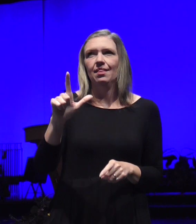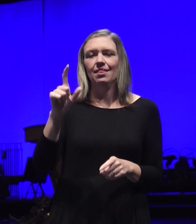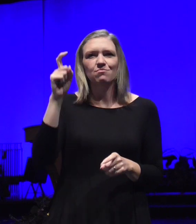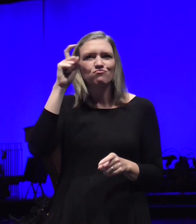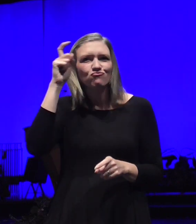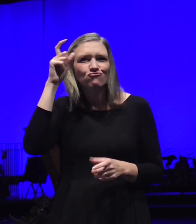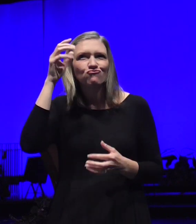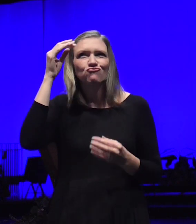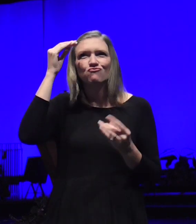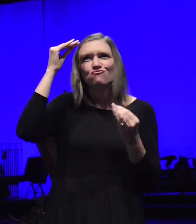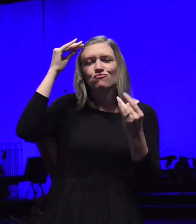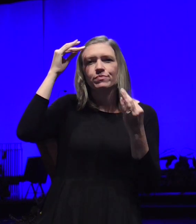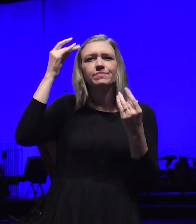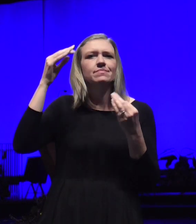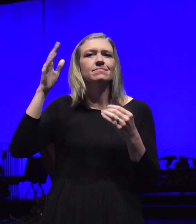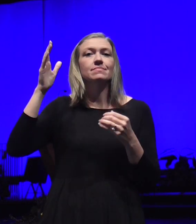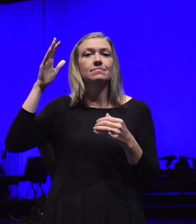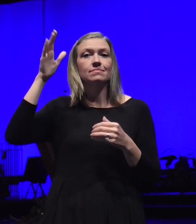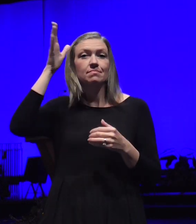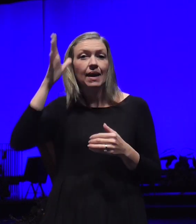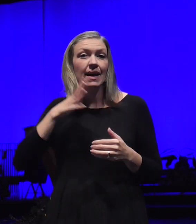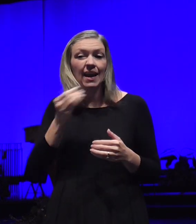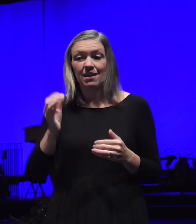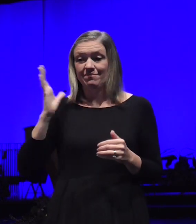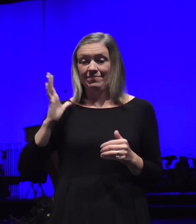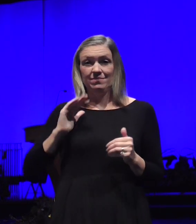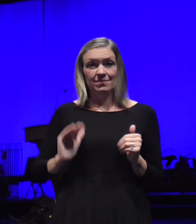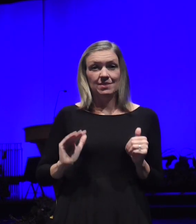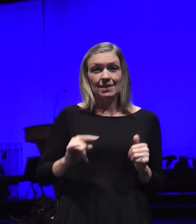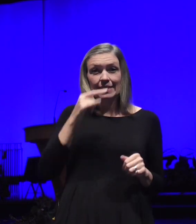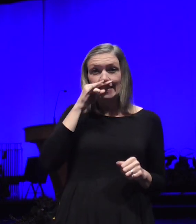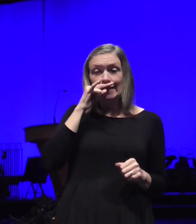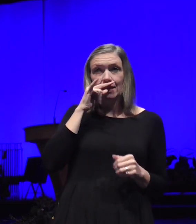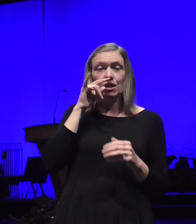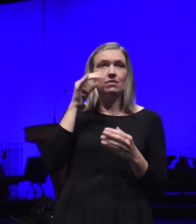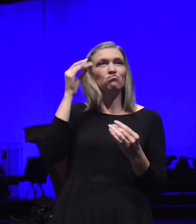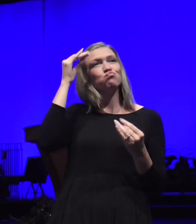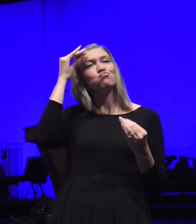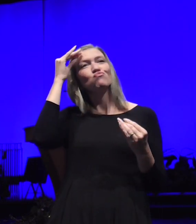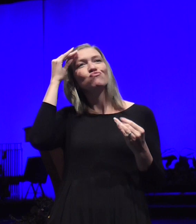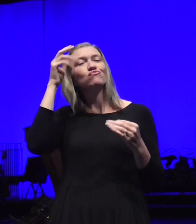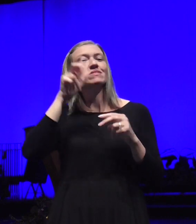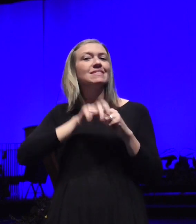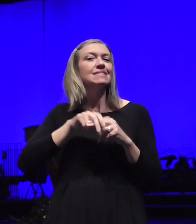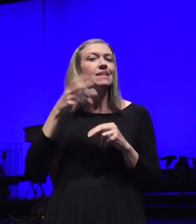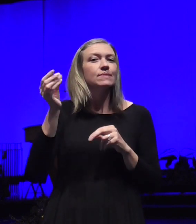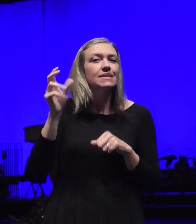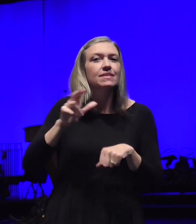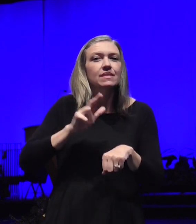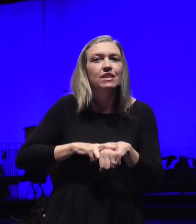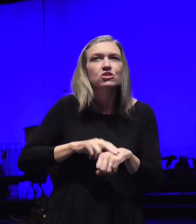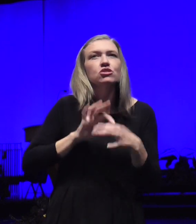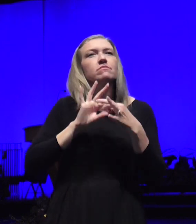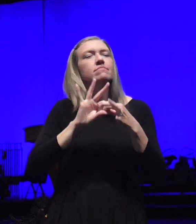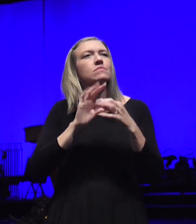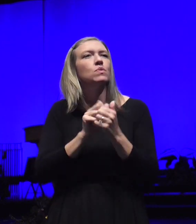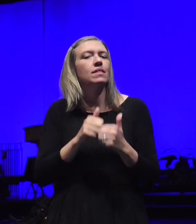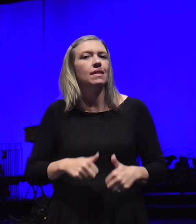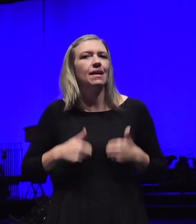a kid, as he would sit out in nature and tune with life itself. And I think it was